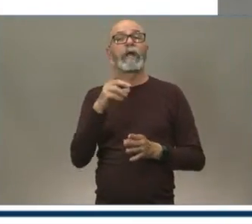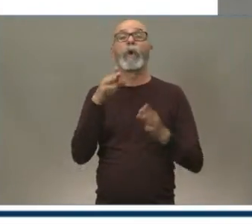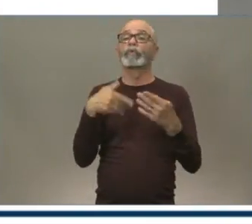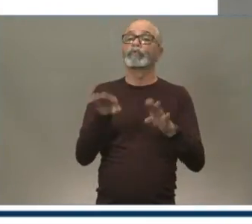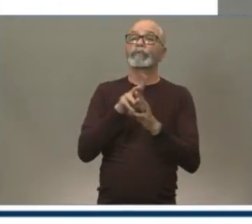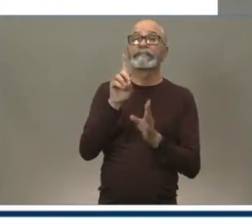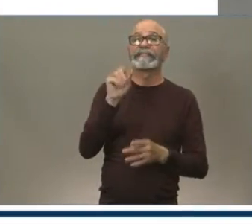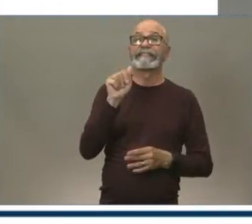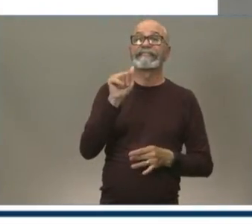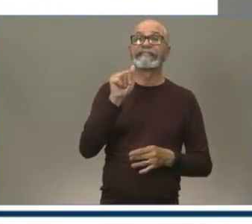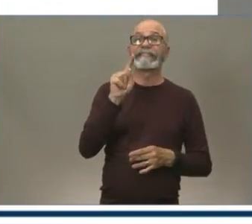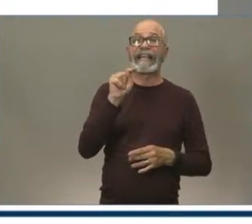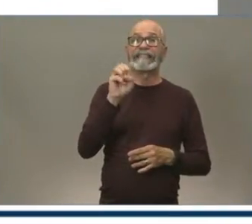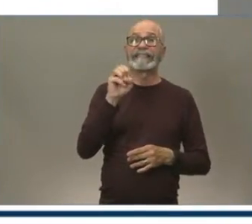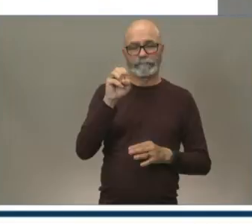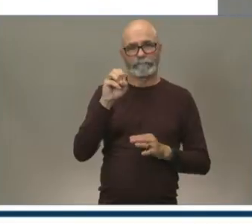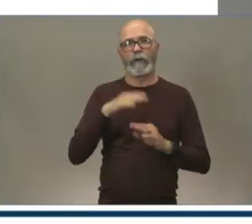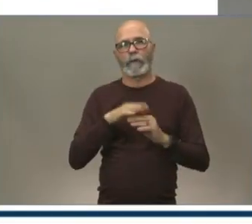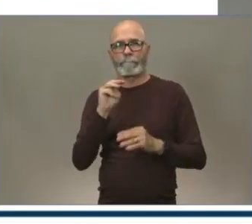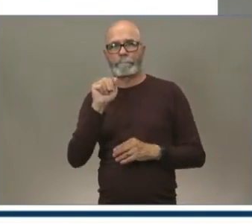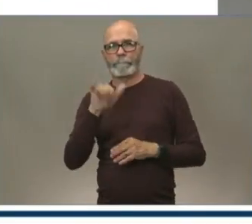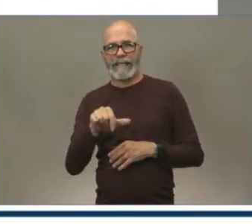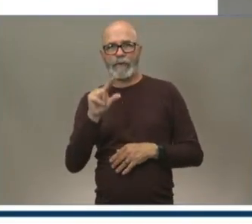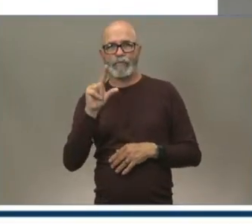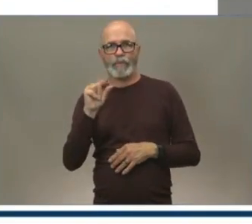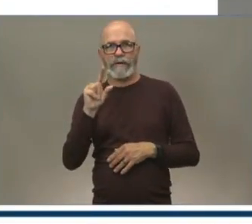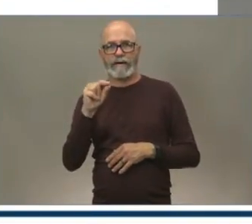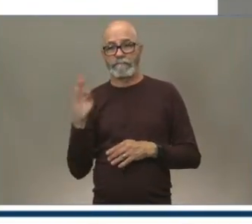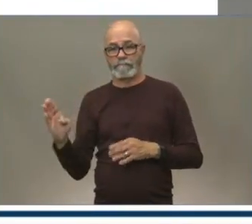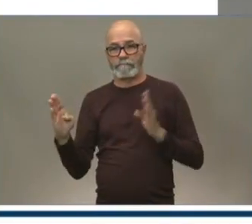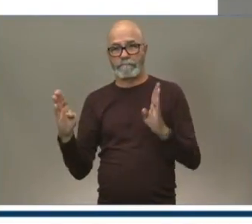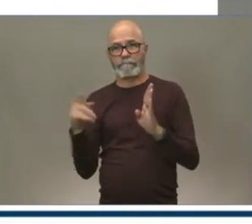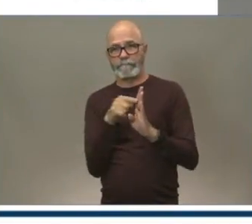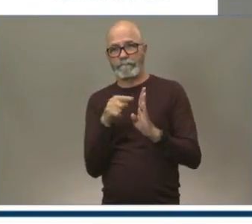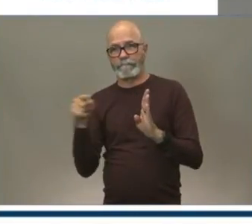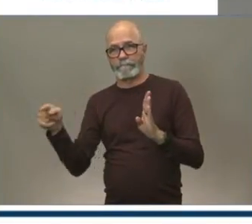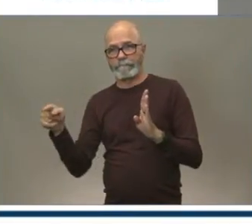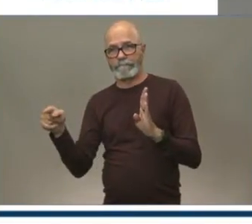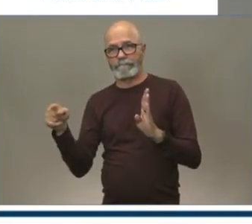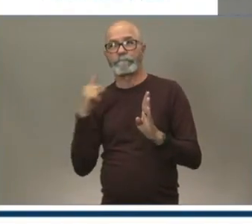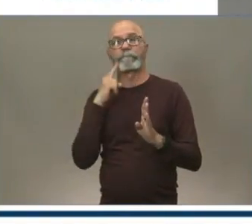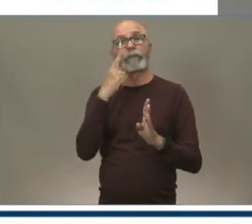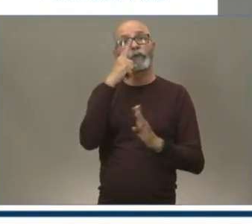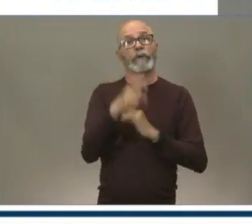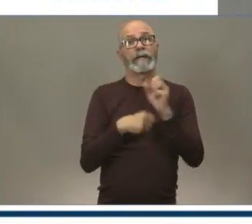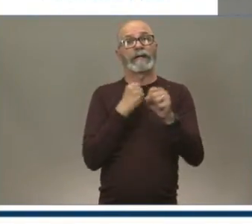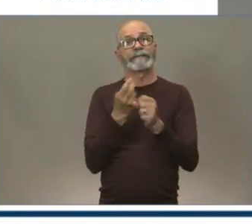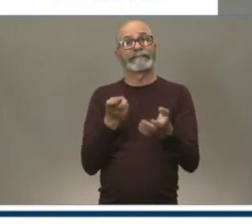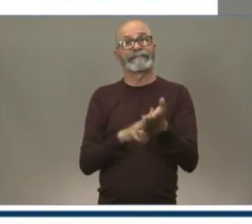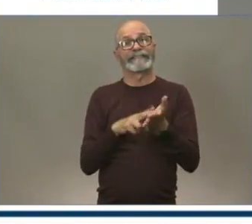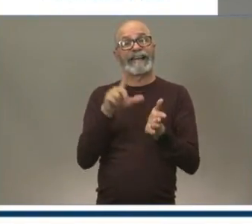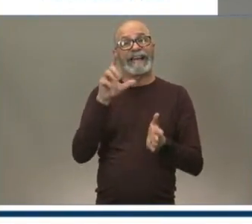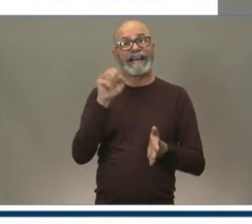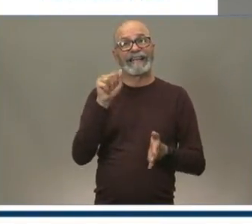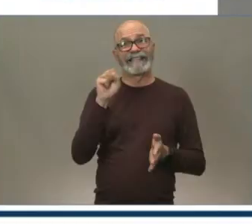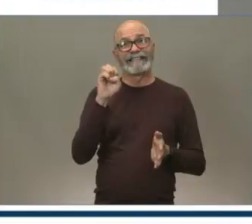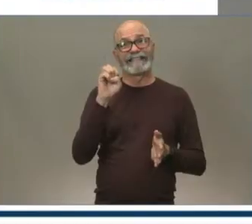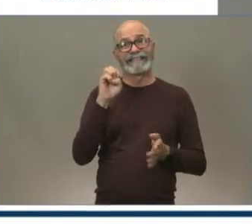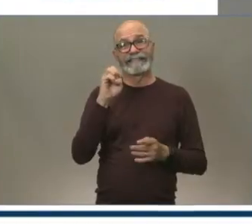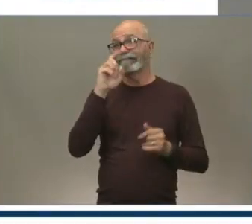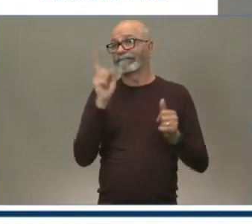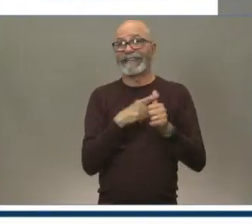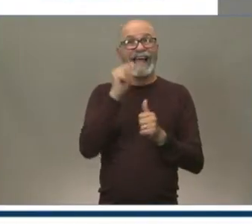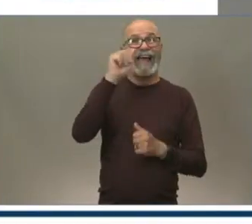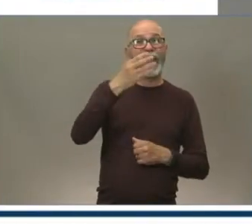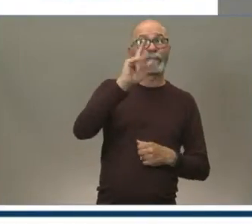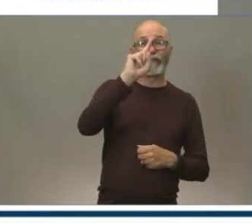A minimum 1-year lease that is signed on or before April 21st, 2021, and to take possession of the leased